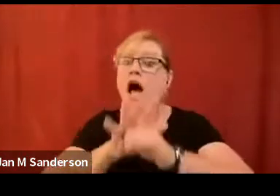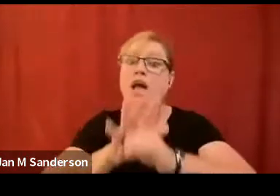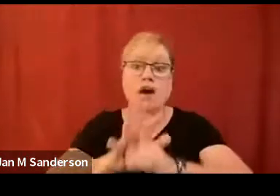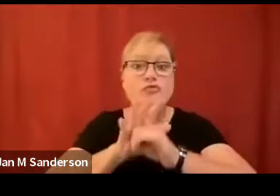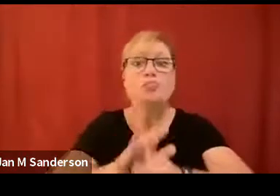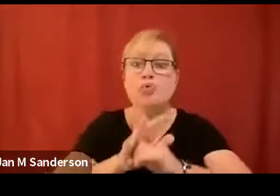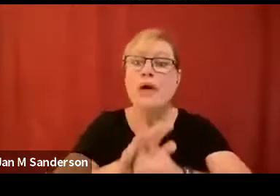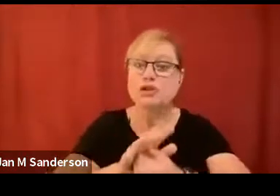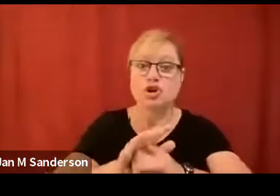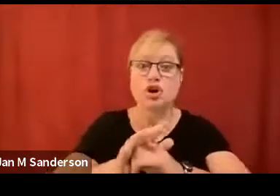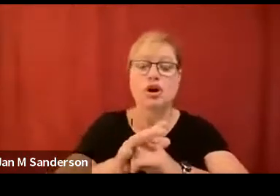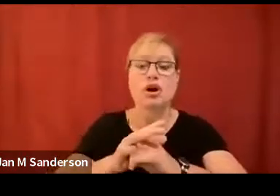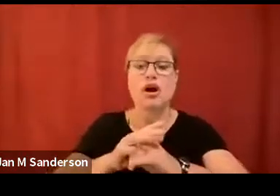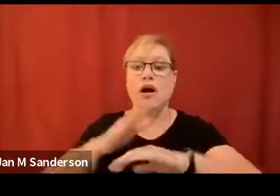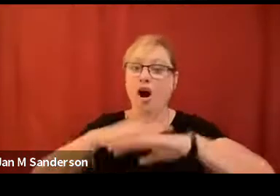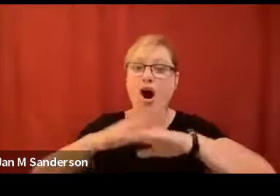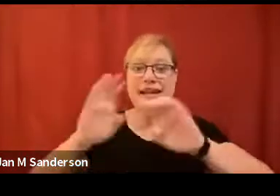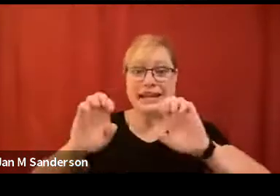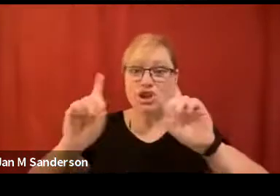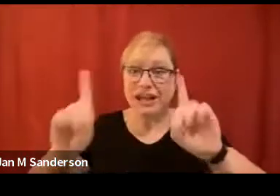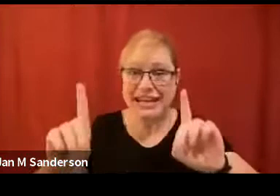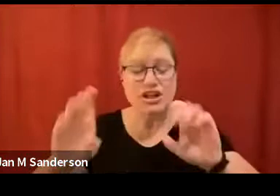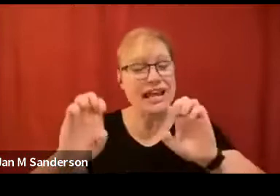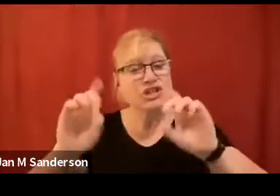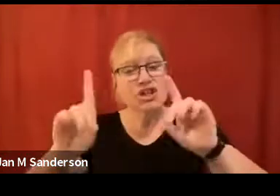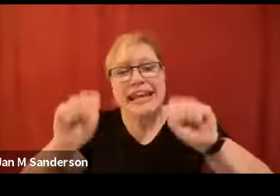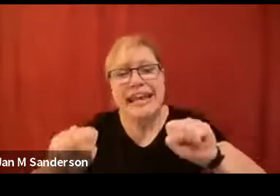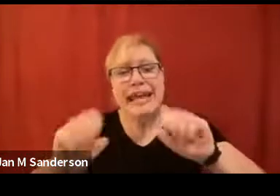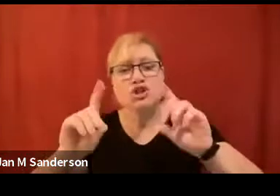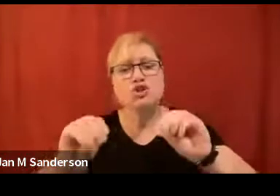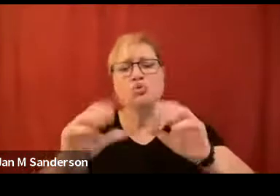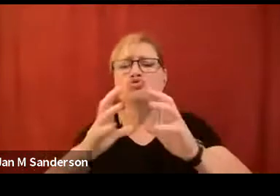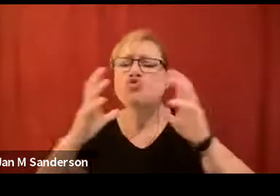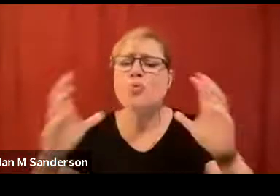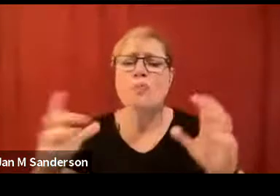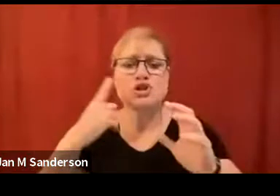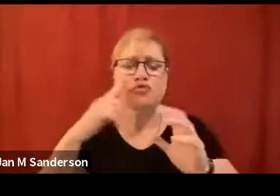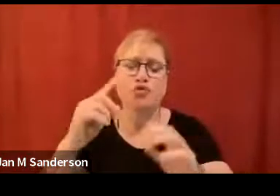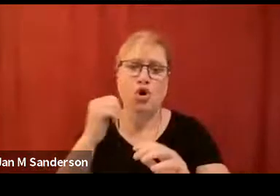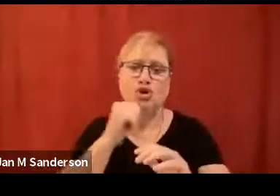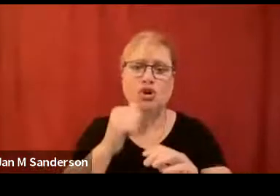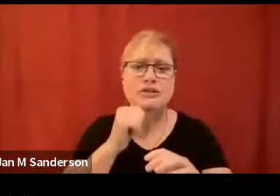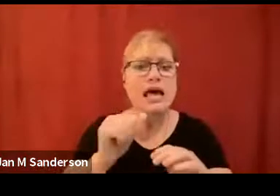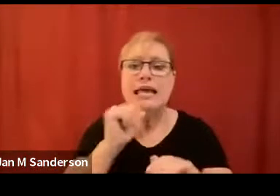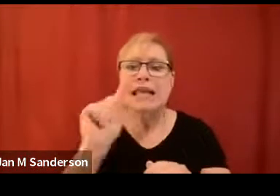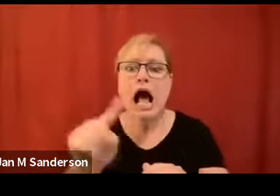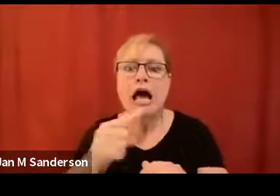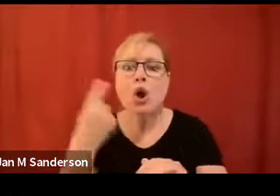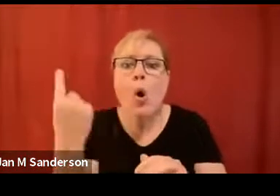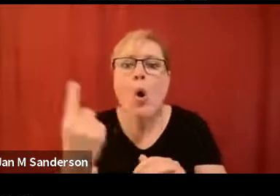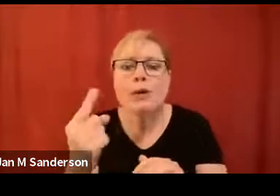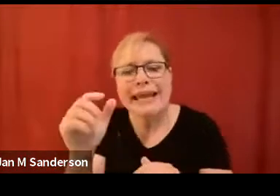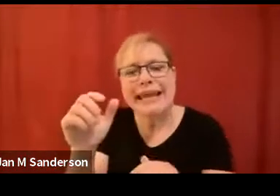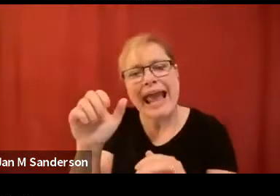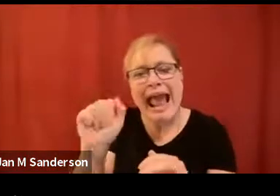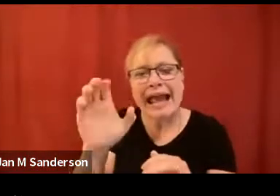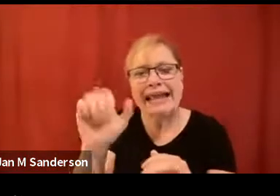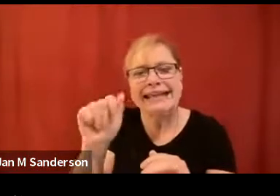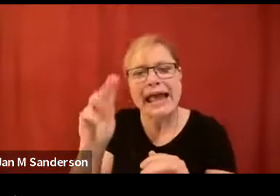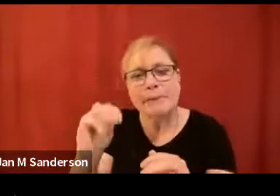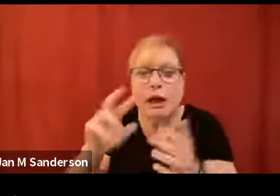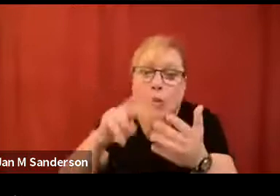so much for girls. And we know that it's not just about them learning academic issues, but in this case, it's really giving them a